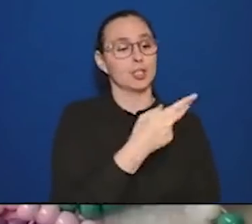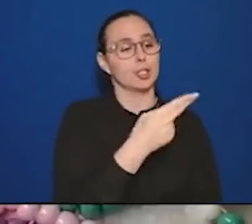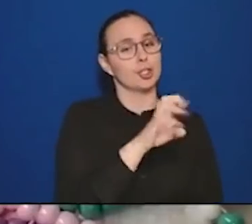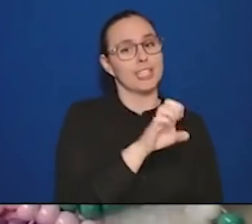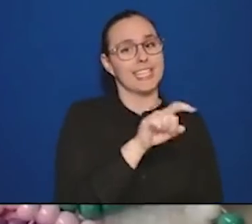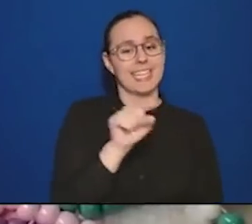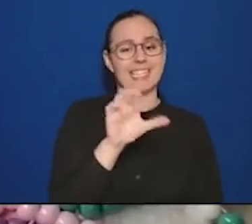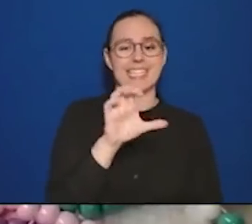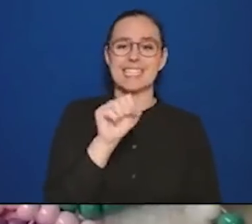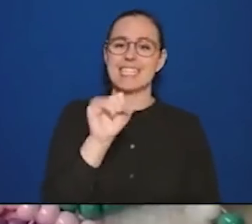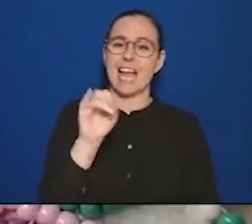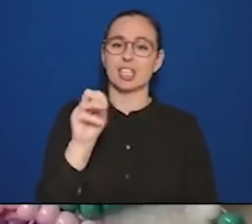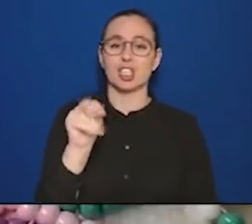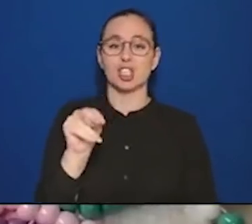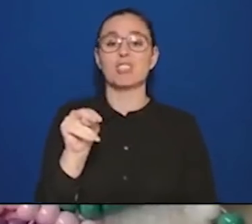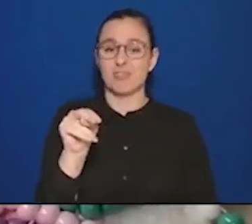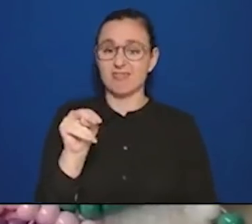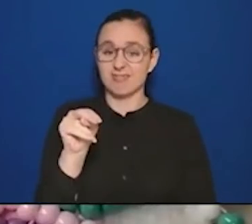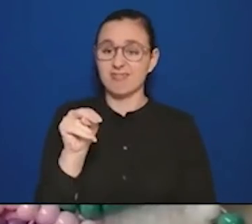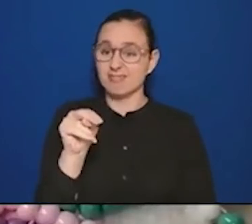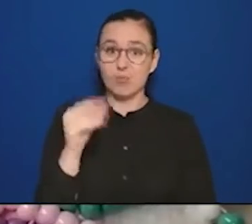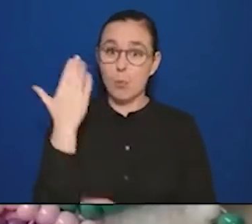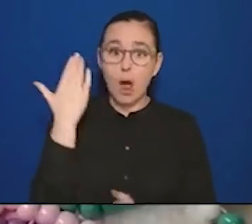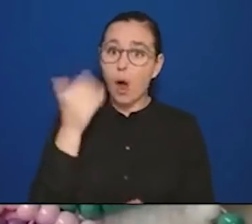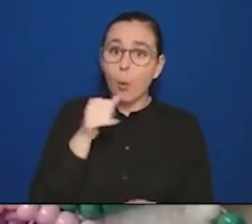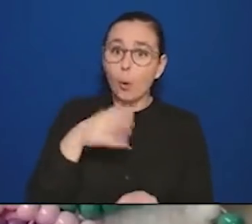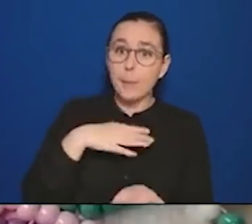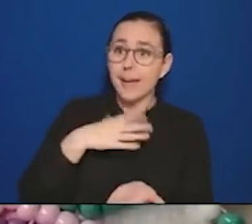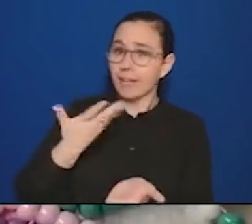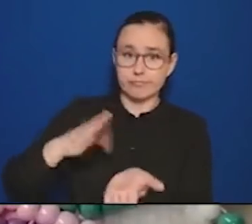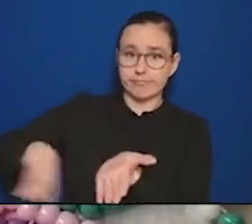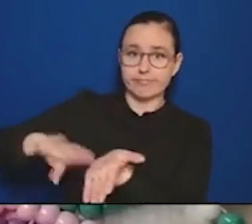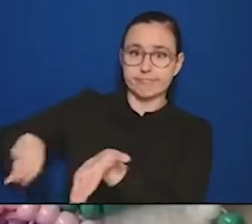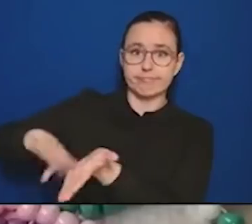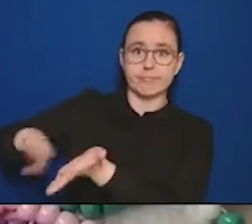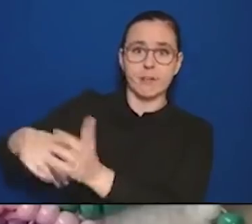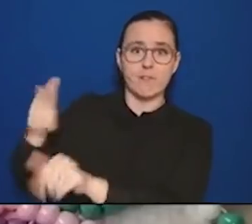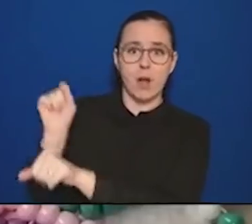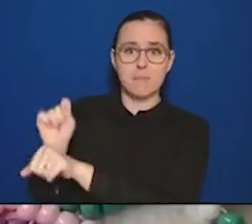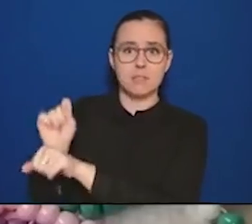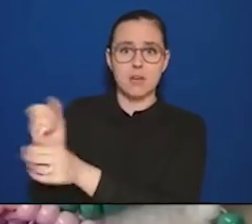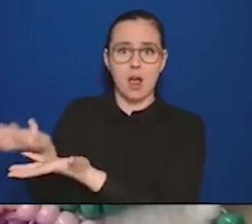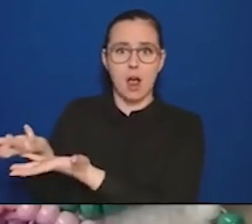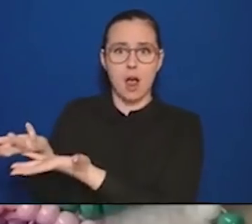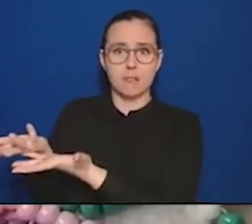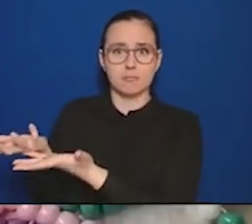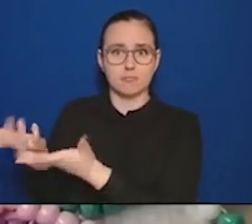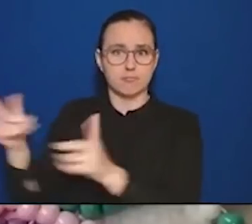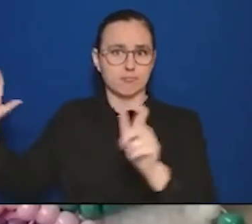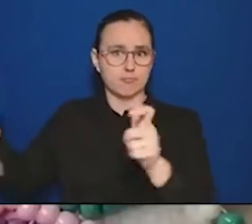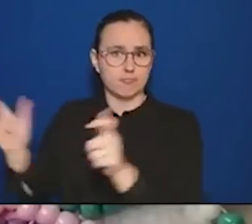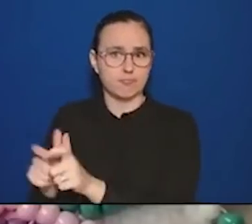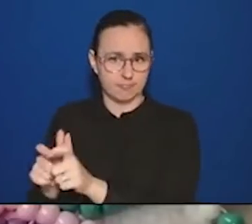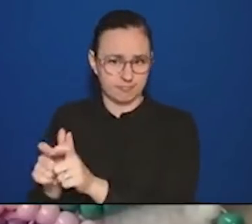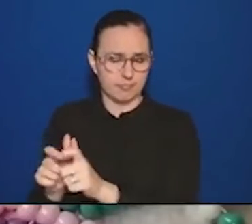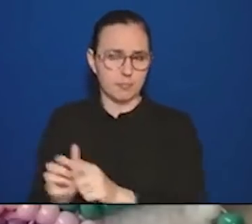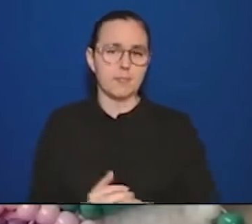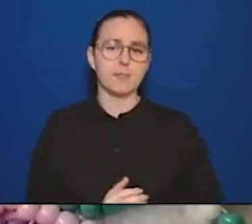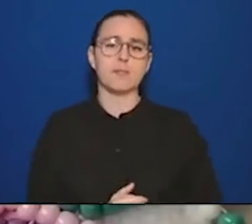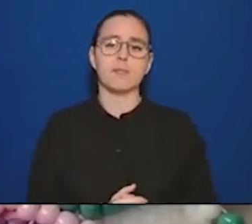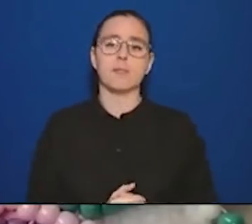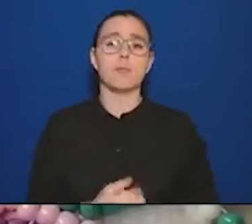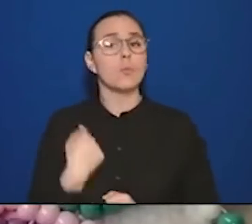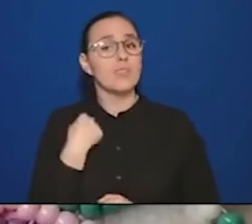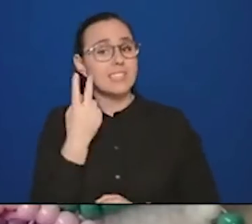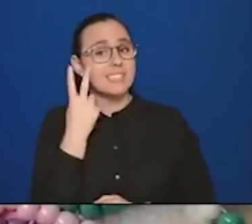pre-pandemic already faced several systemic barriers in attaining and retaining meaningful employment. With this announcement about paid